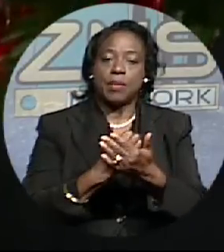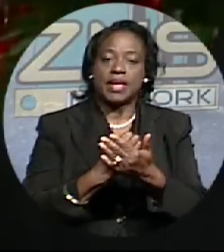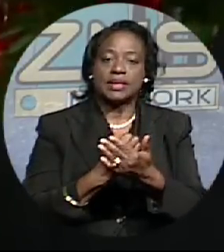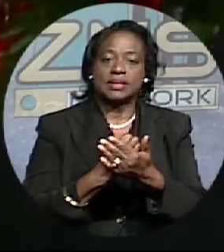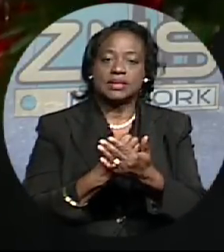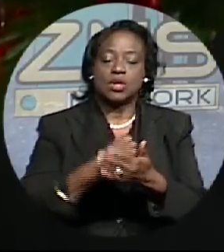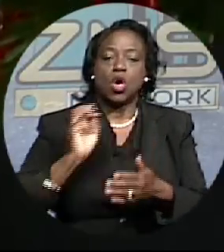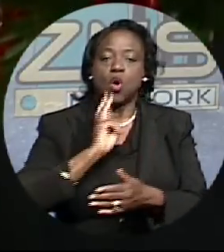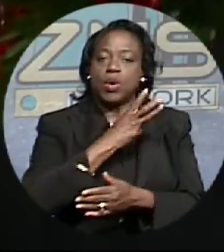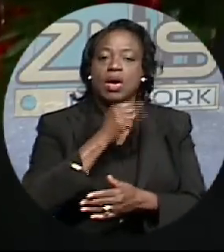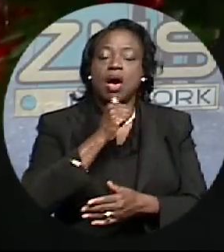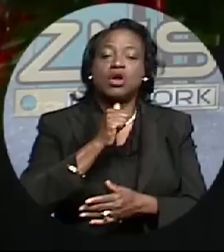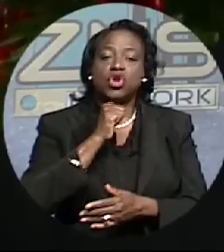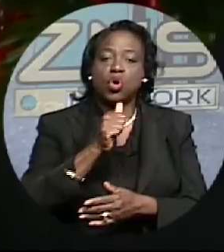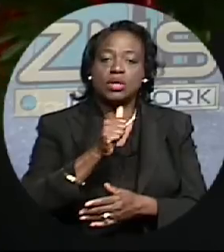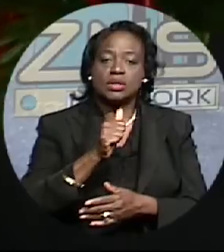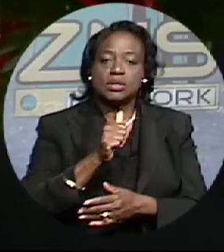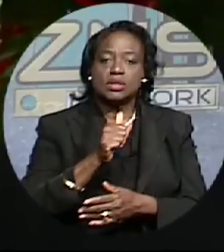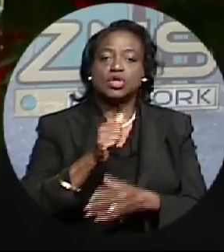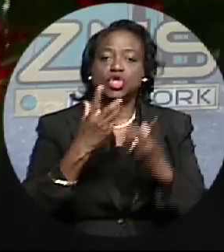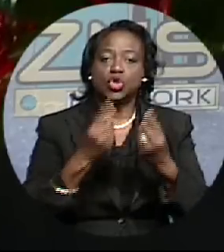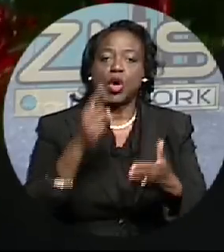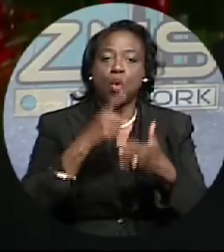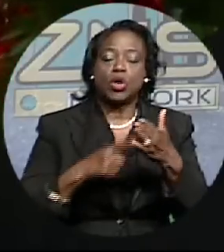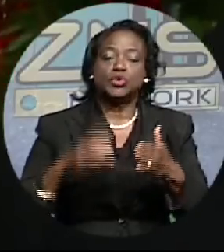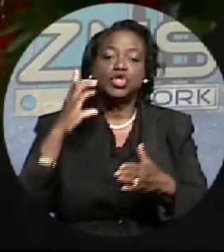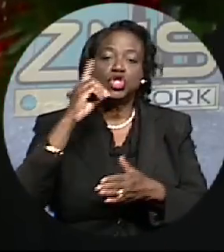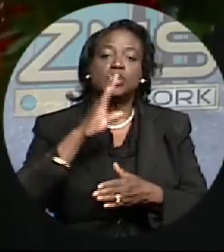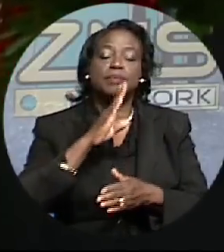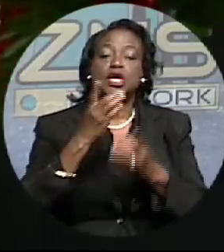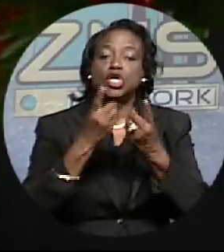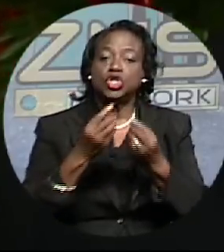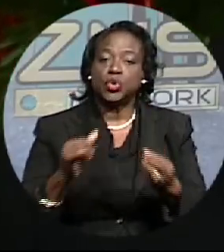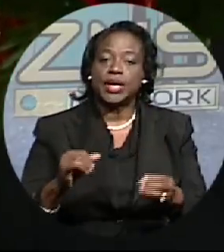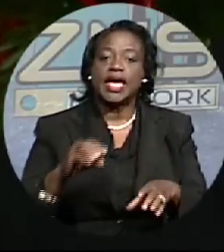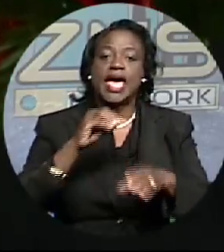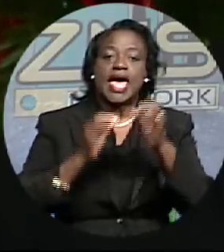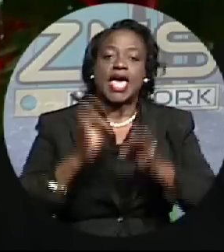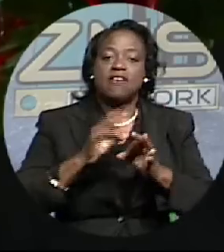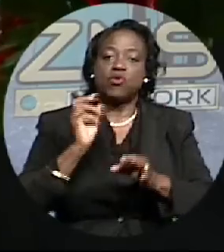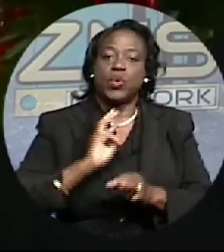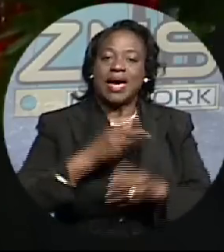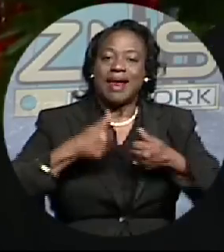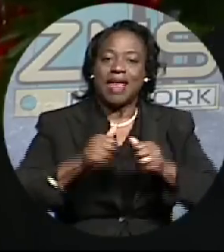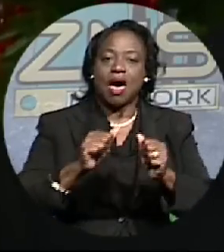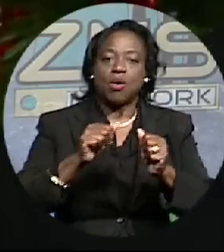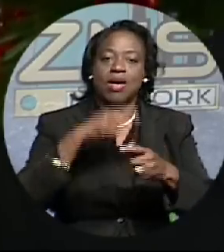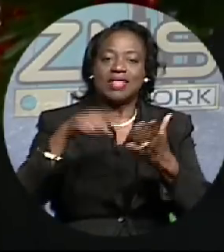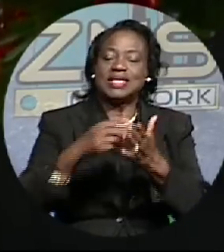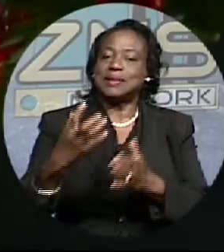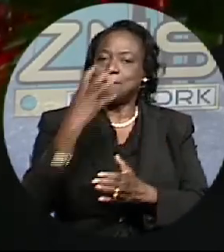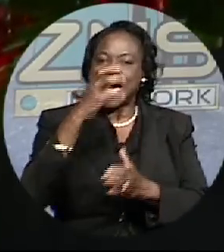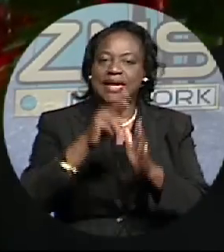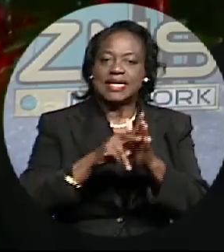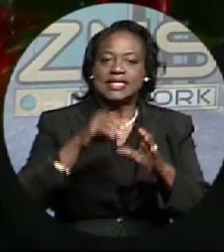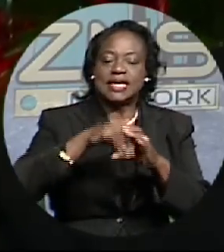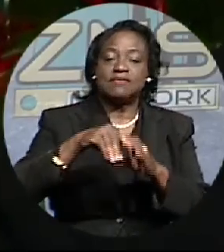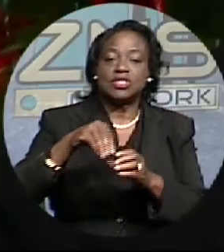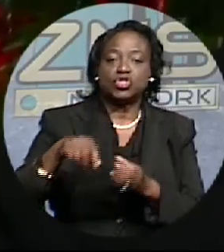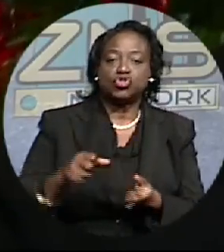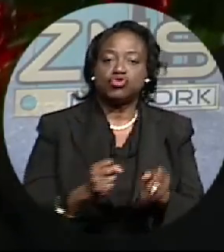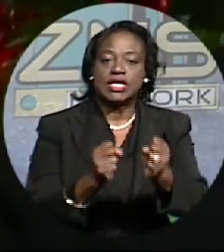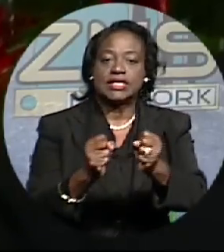we are not doing what we should be doing if we allow the madness in our streets that